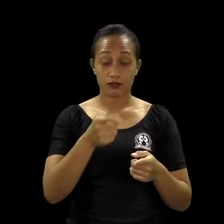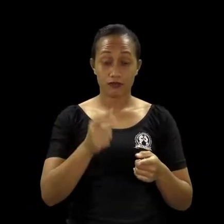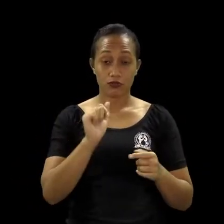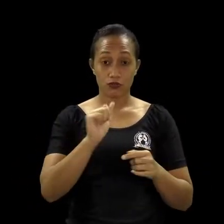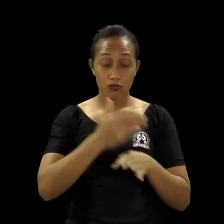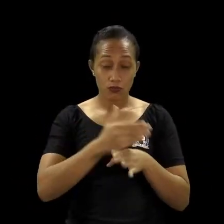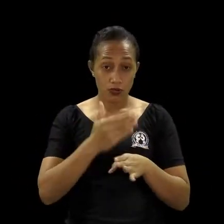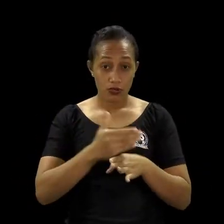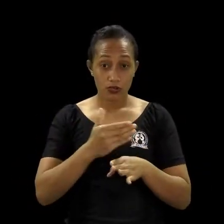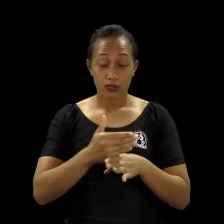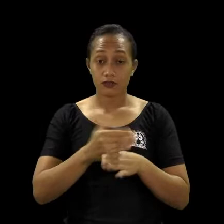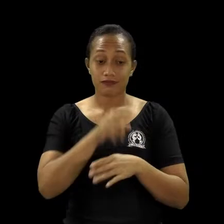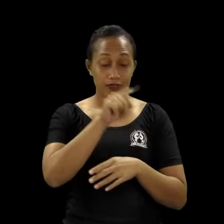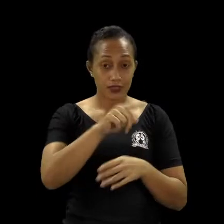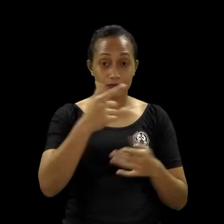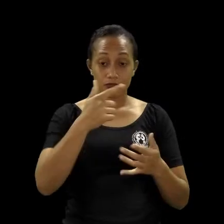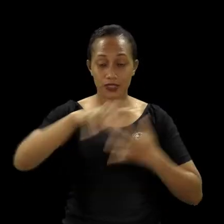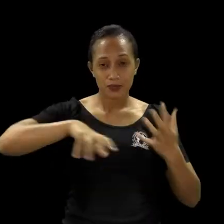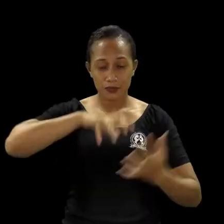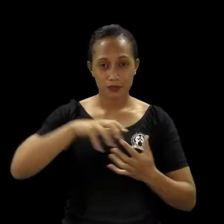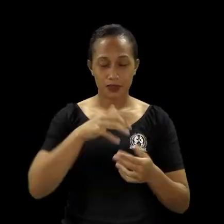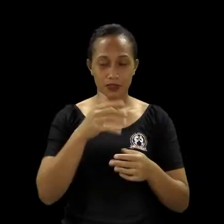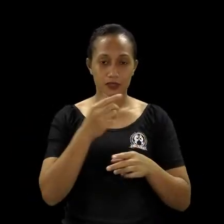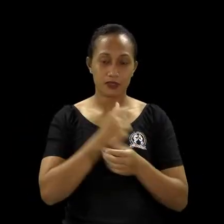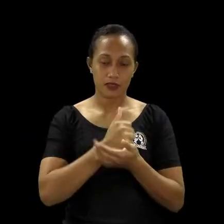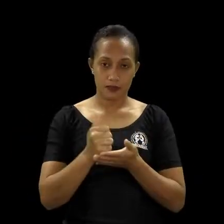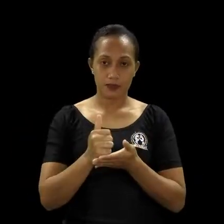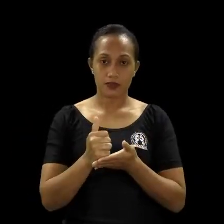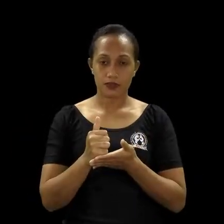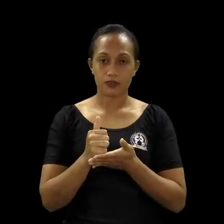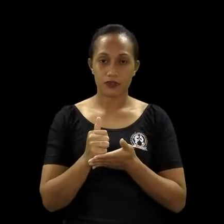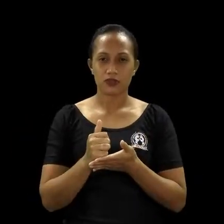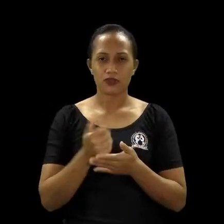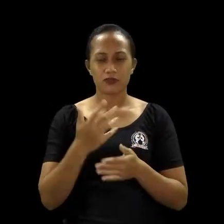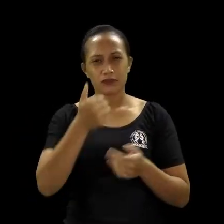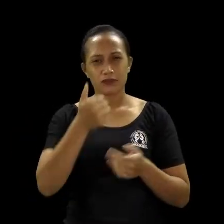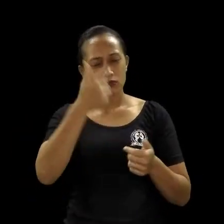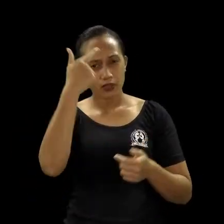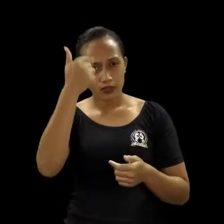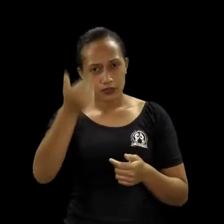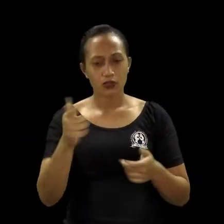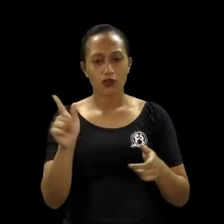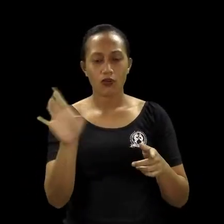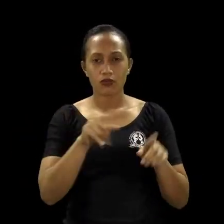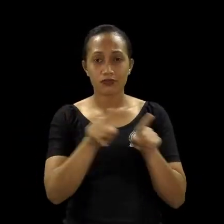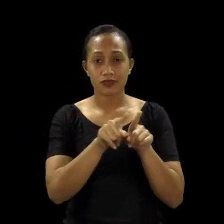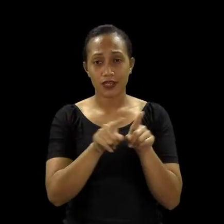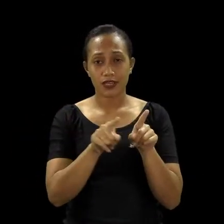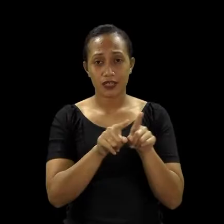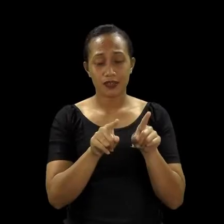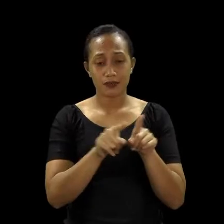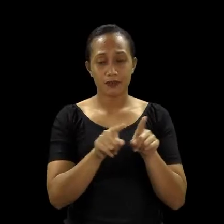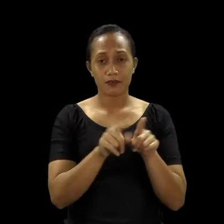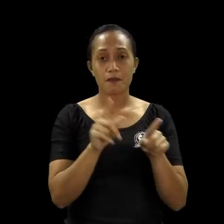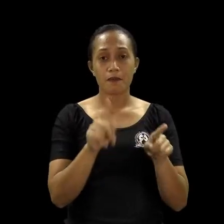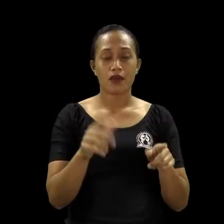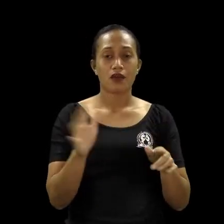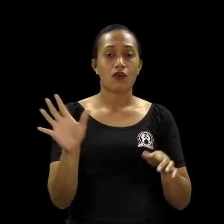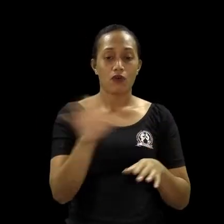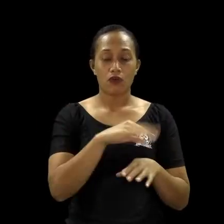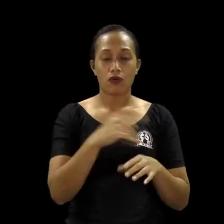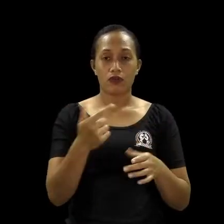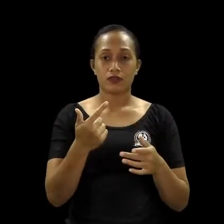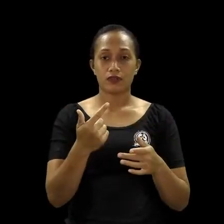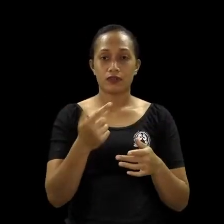a percentage, this is a decimal, this is a mixed number. And so to make sense of it, it's probably a good idea to get them all in the same format. And it seems like we could get all of